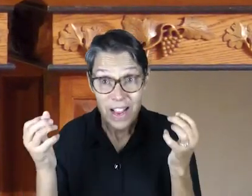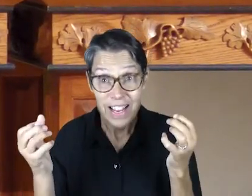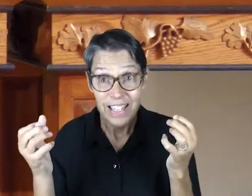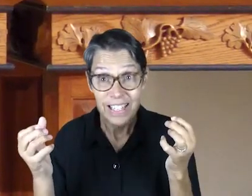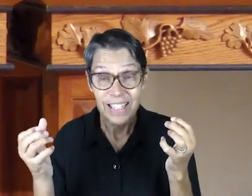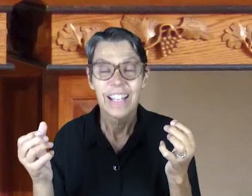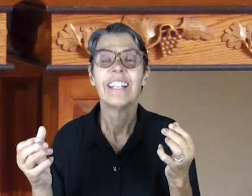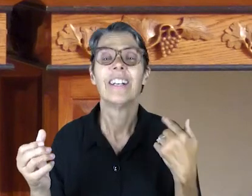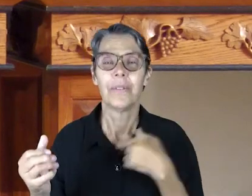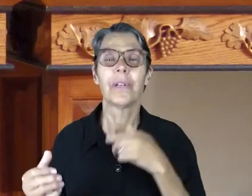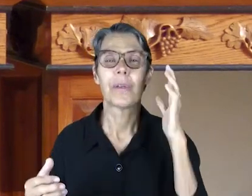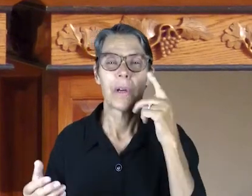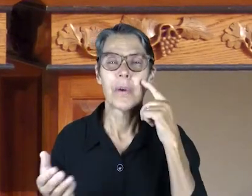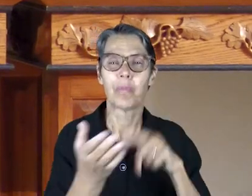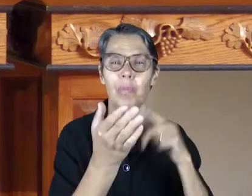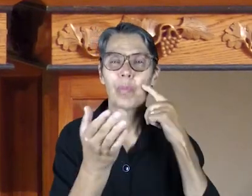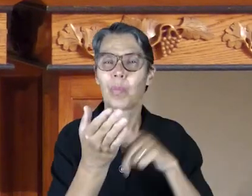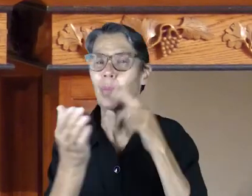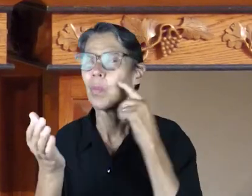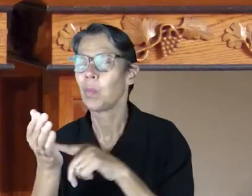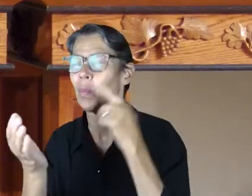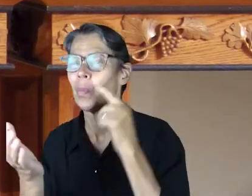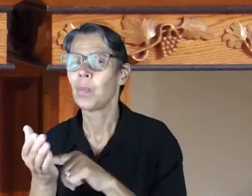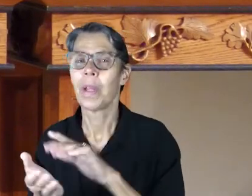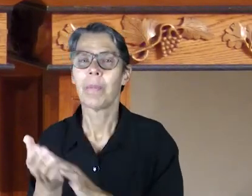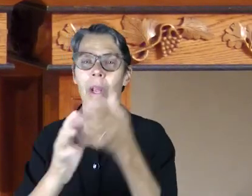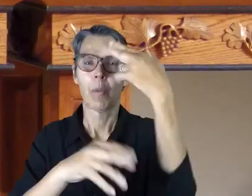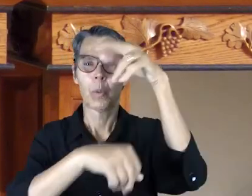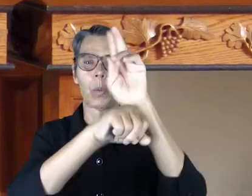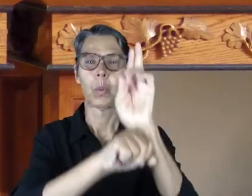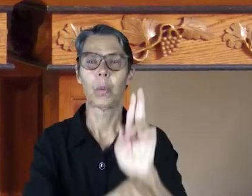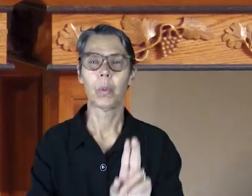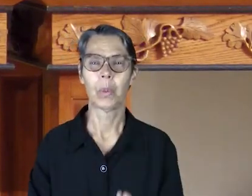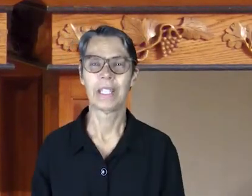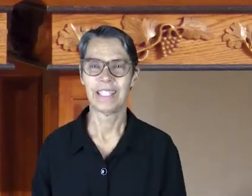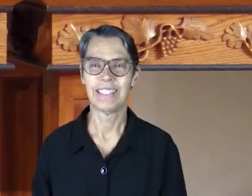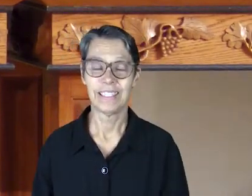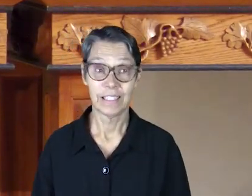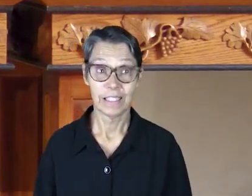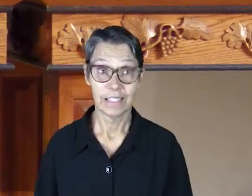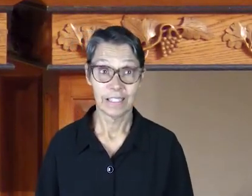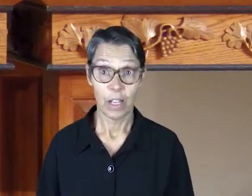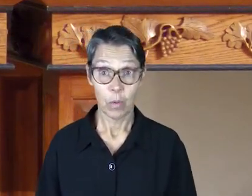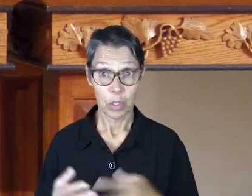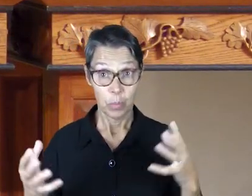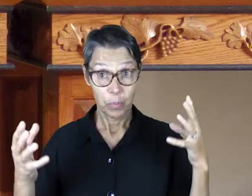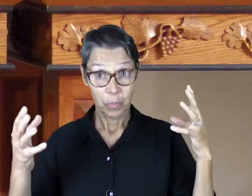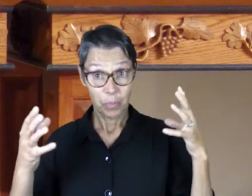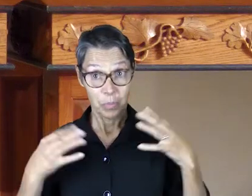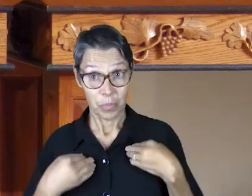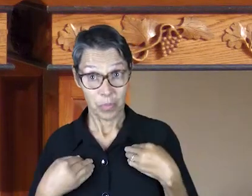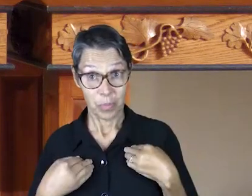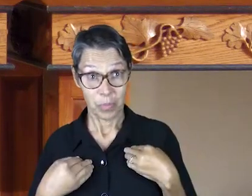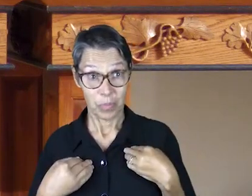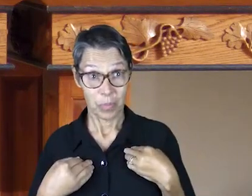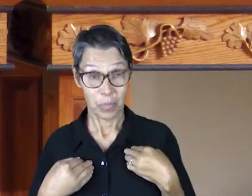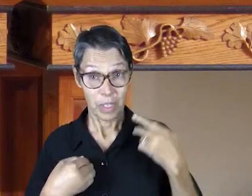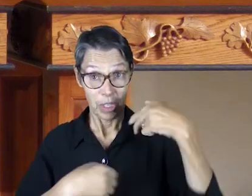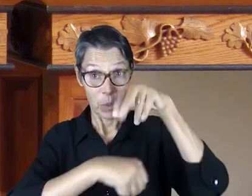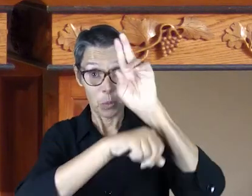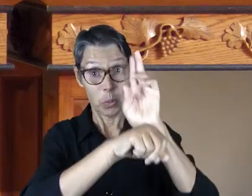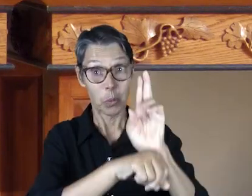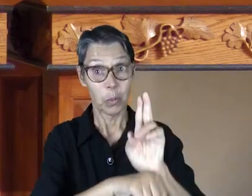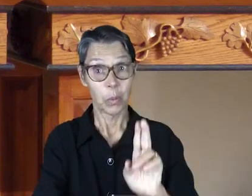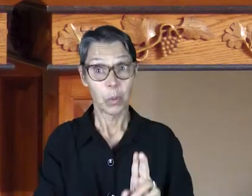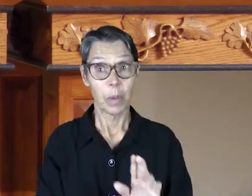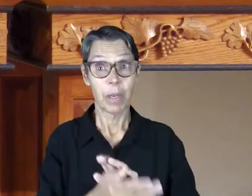more of the norm. And once we accept that, we become part of that.